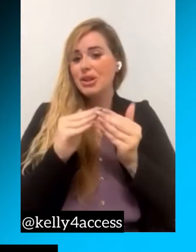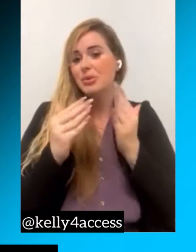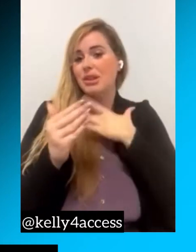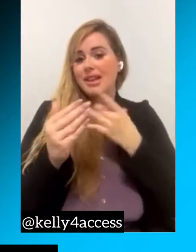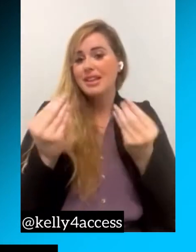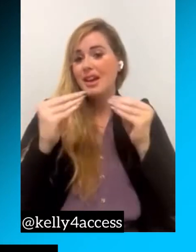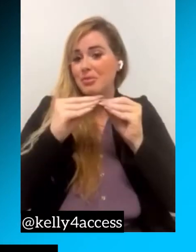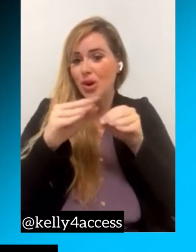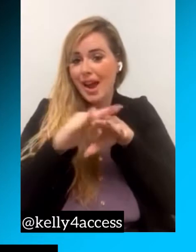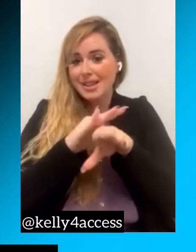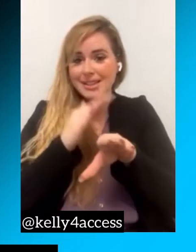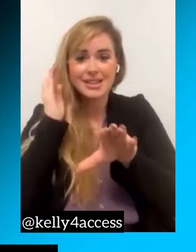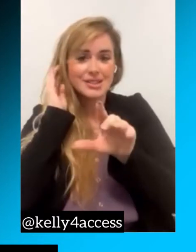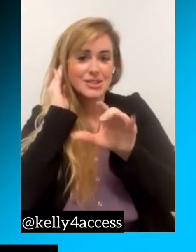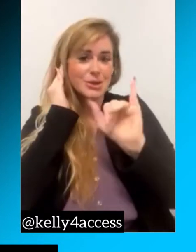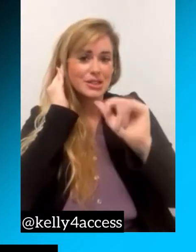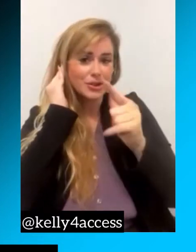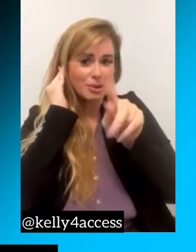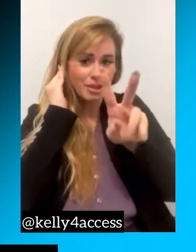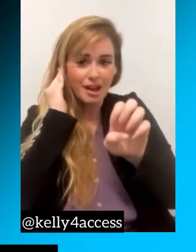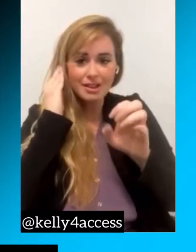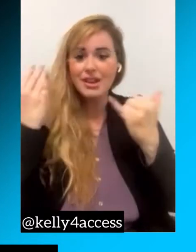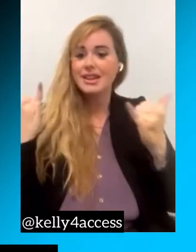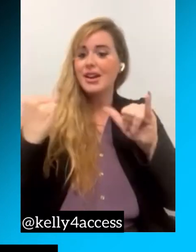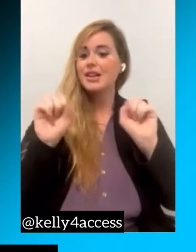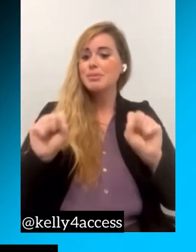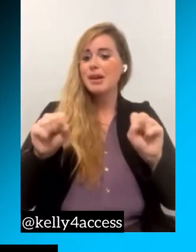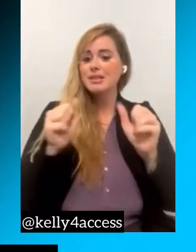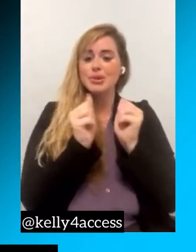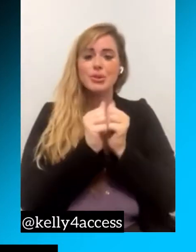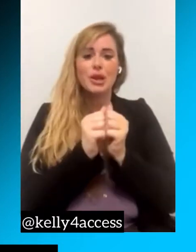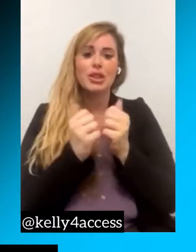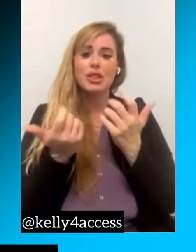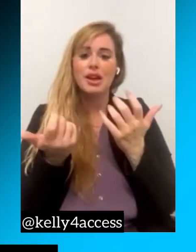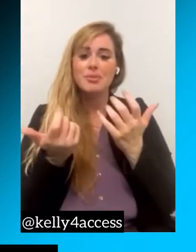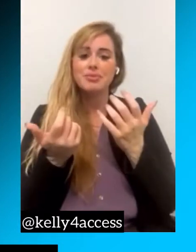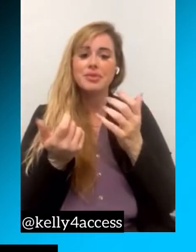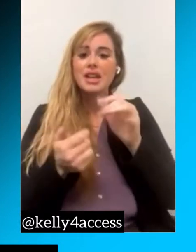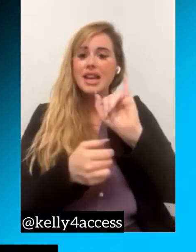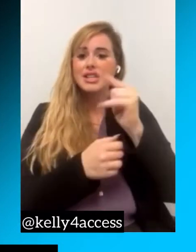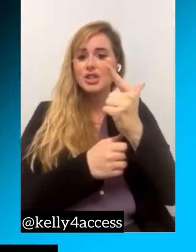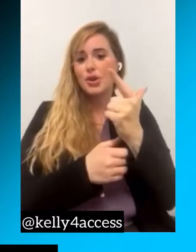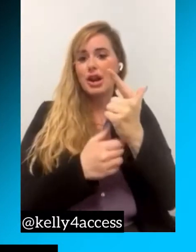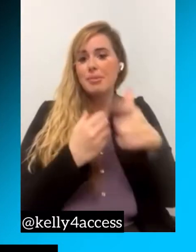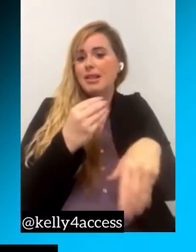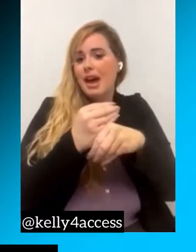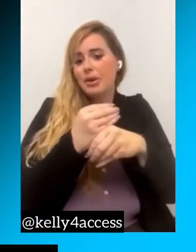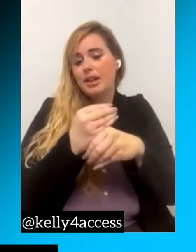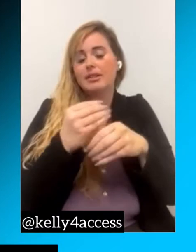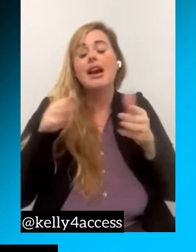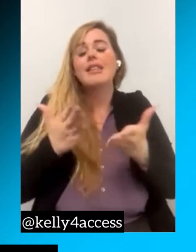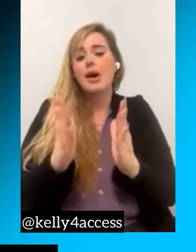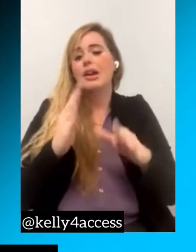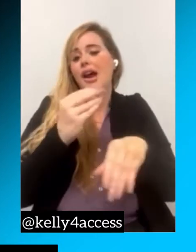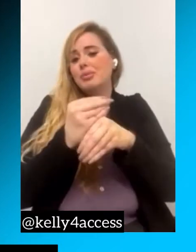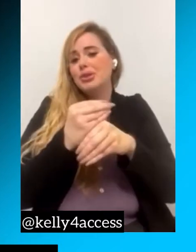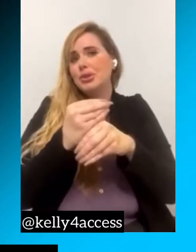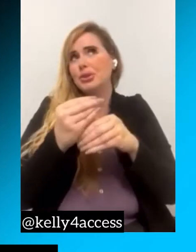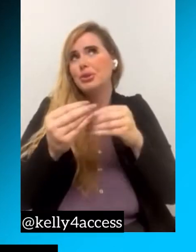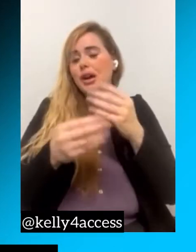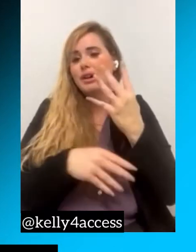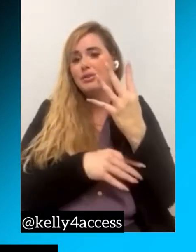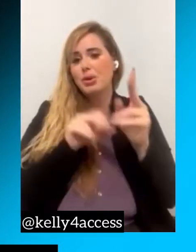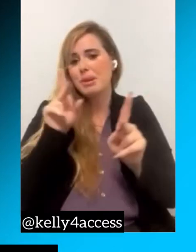community would like to have more access to Instagram Live, and now that's possible with Instagram allowing up